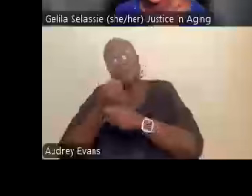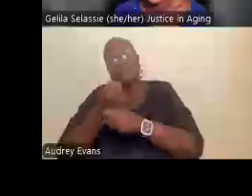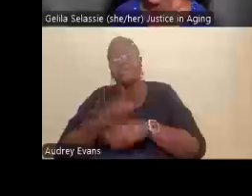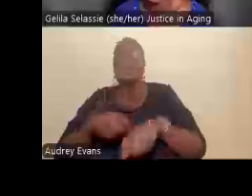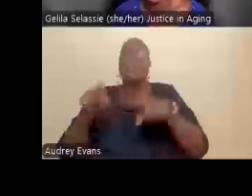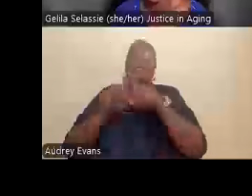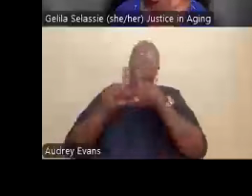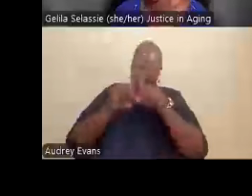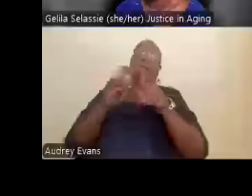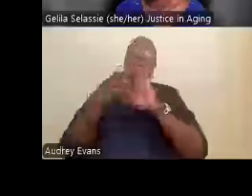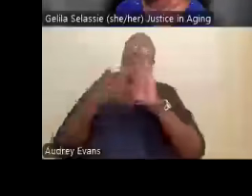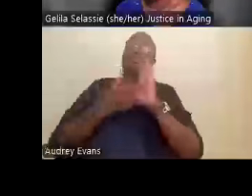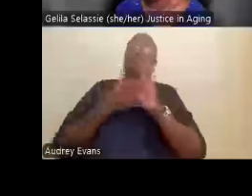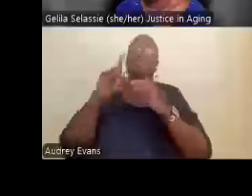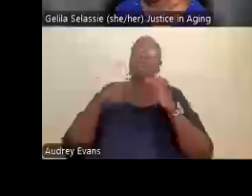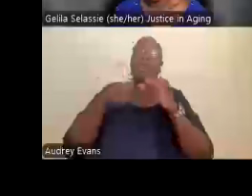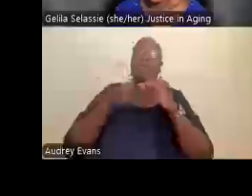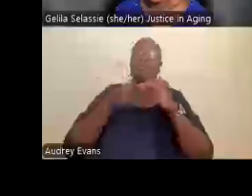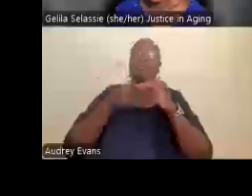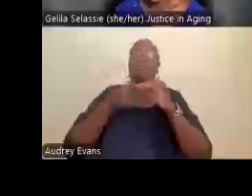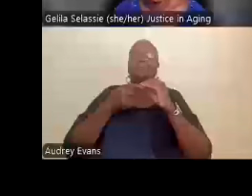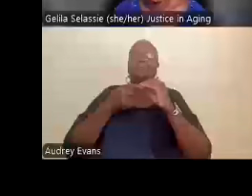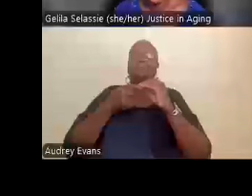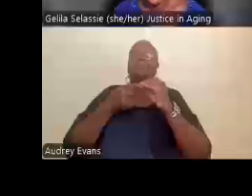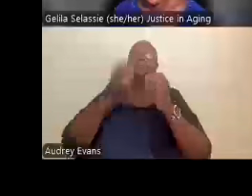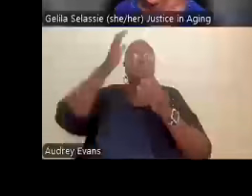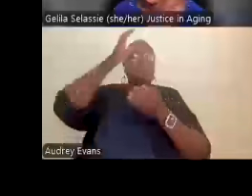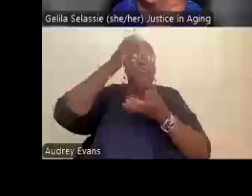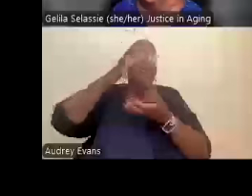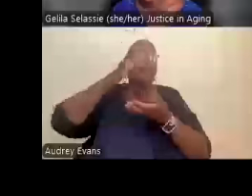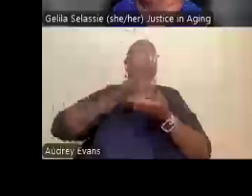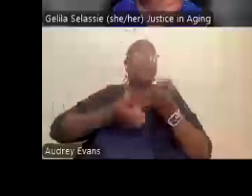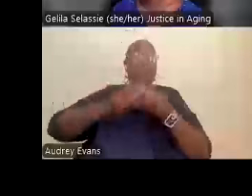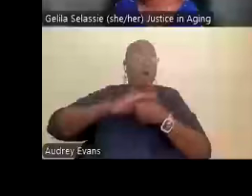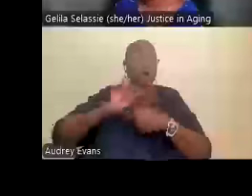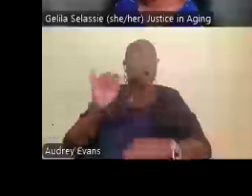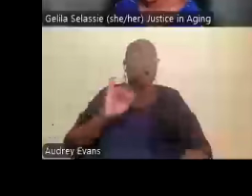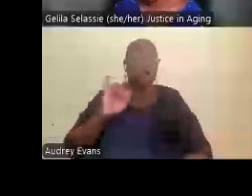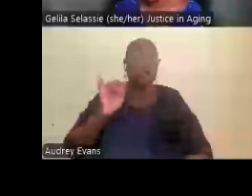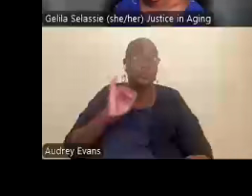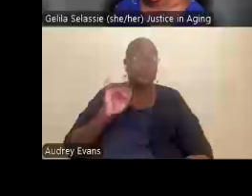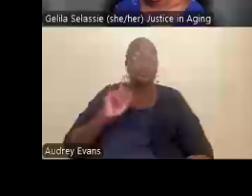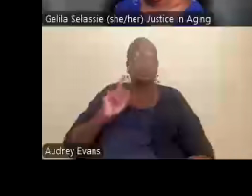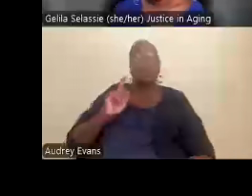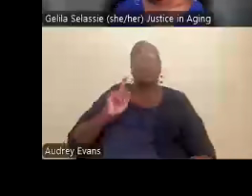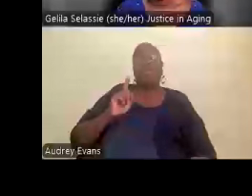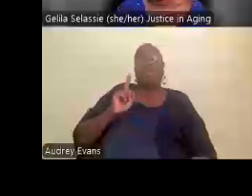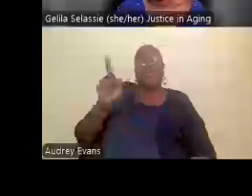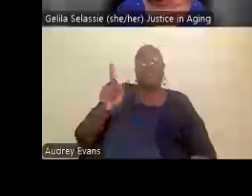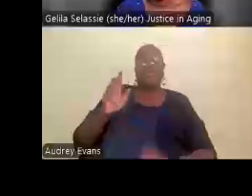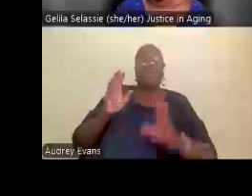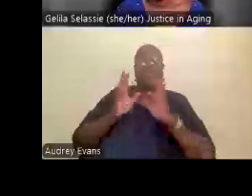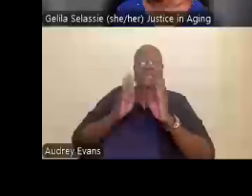some rules regarding spousal coverage as well. For this webinar, since it